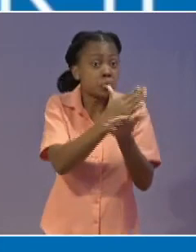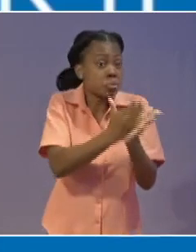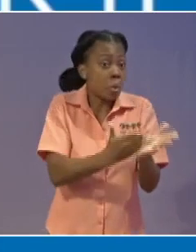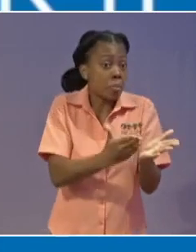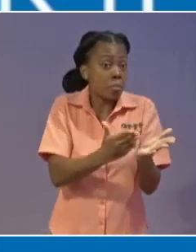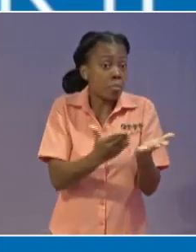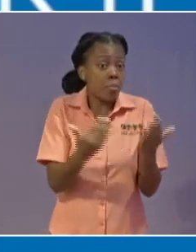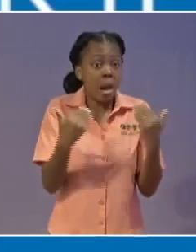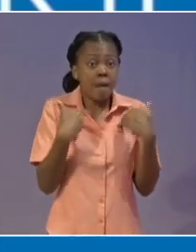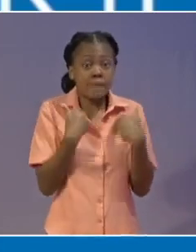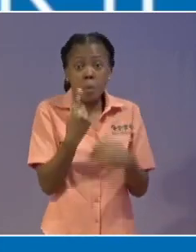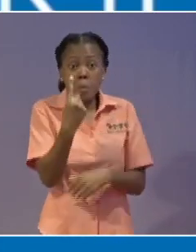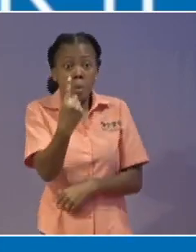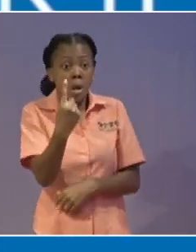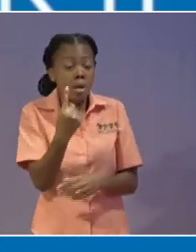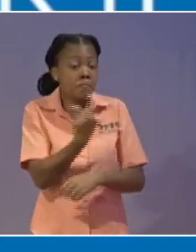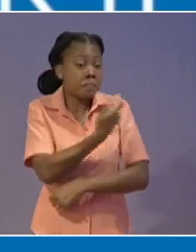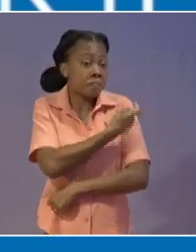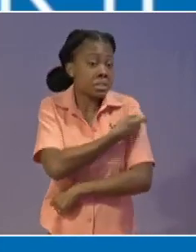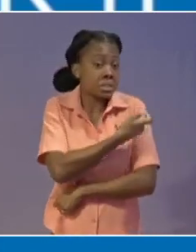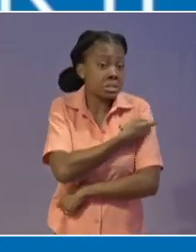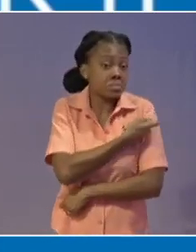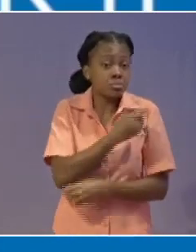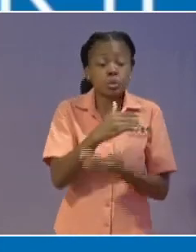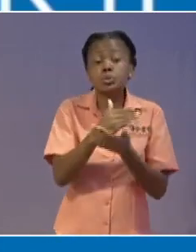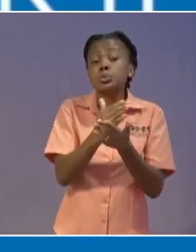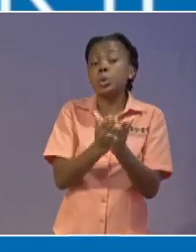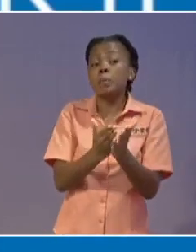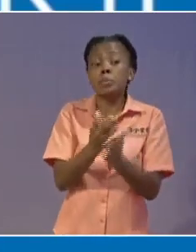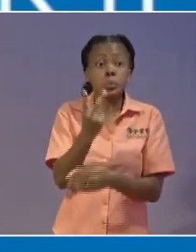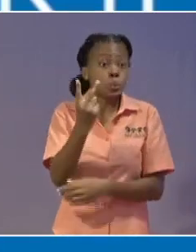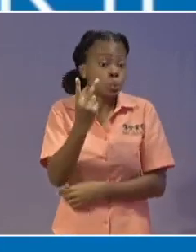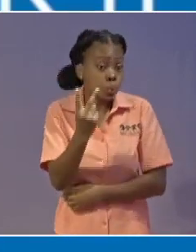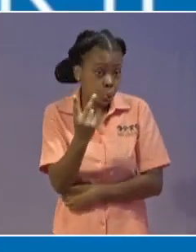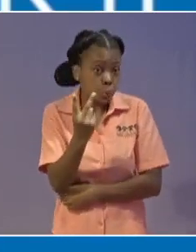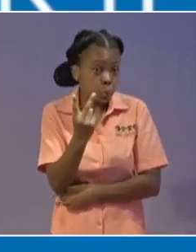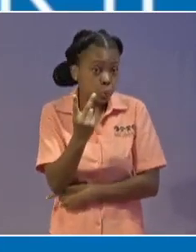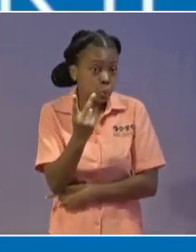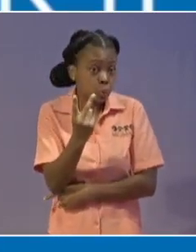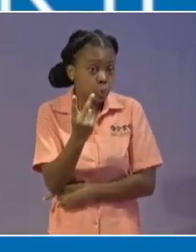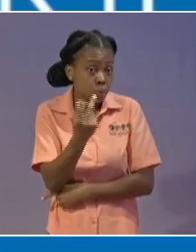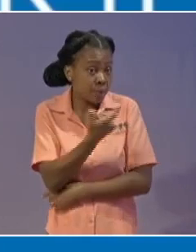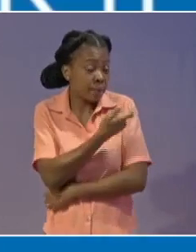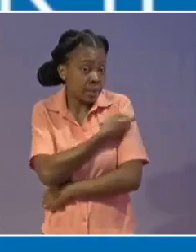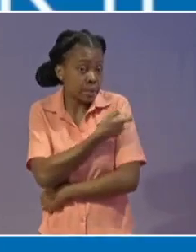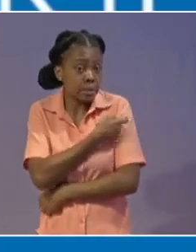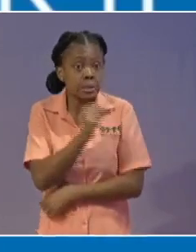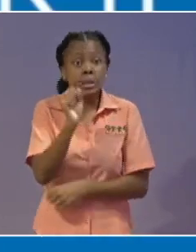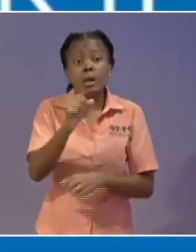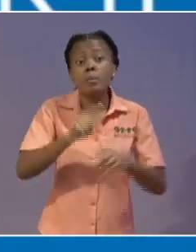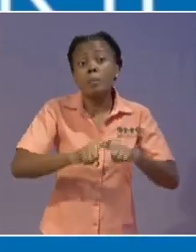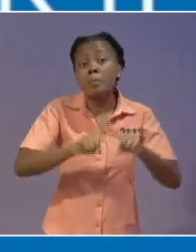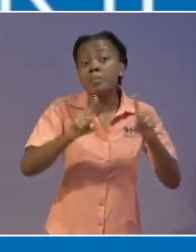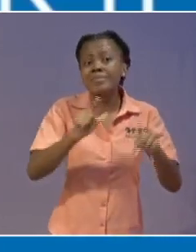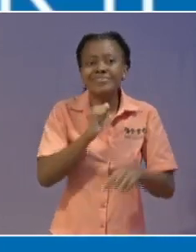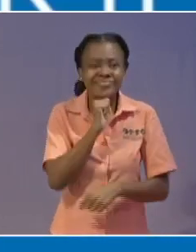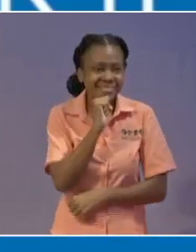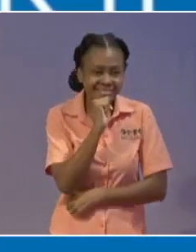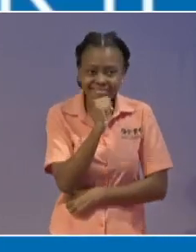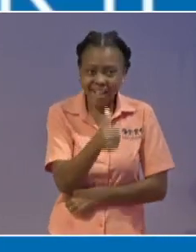may have two vaccines, but they have not been fully vaccinated since the 2 weeks has not